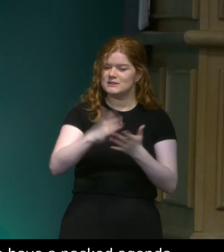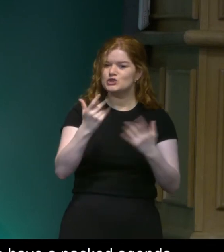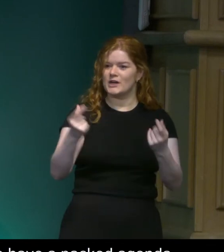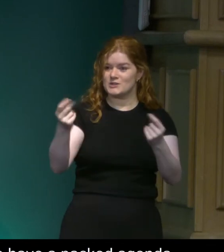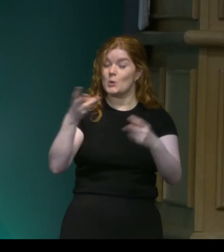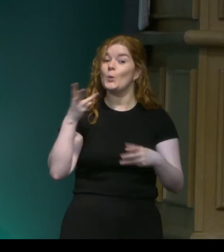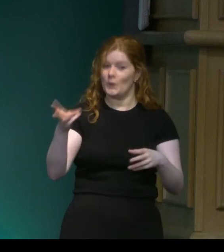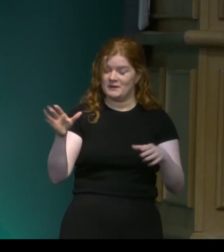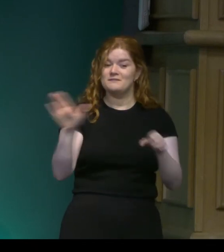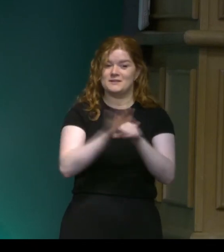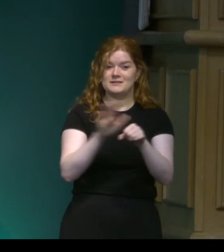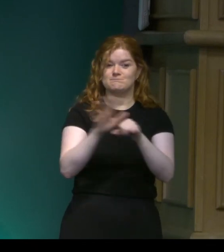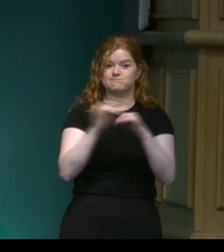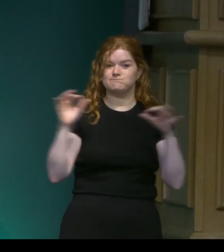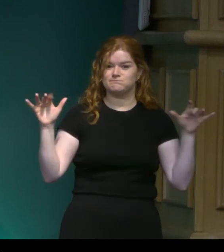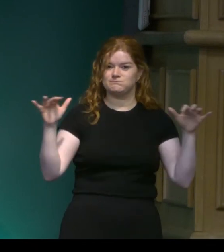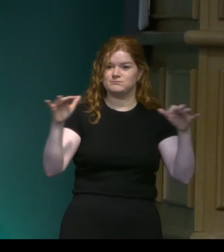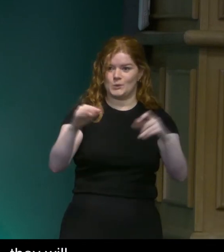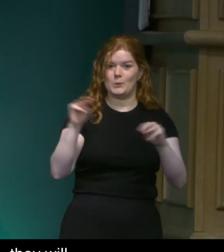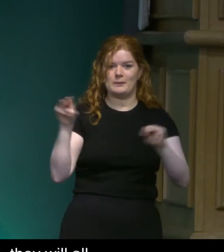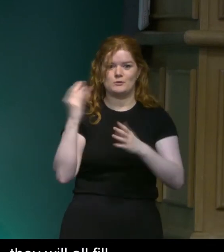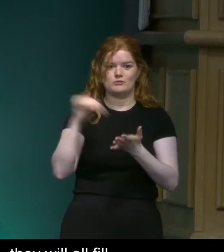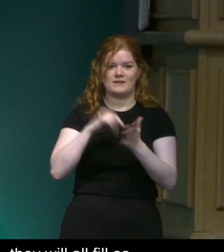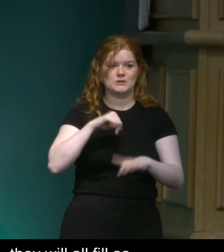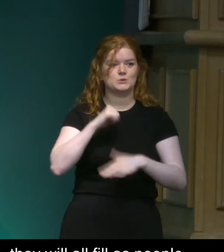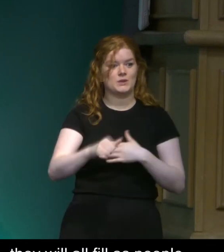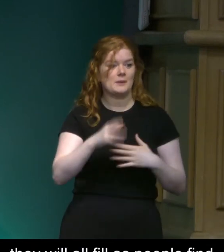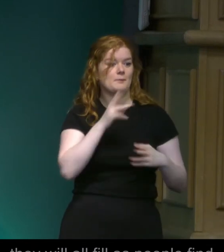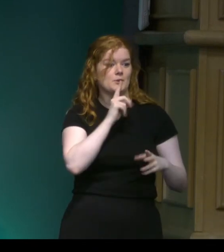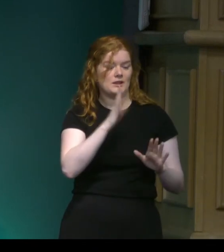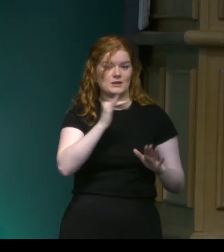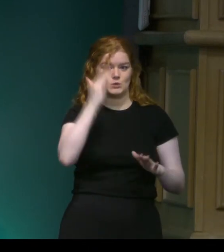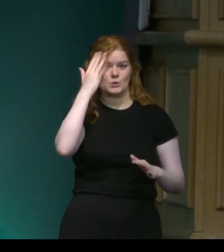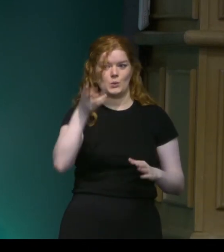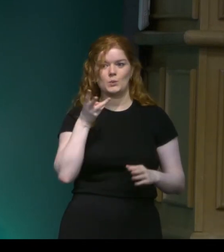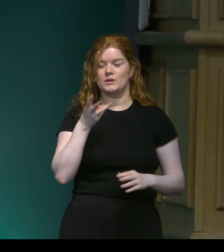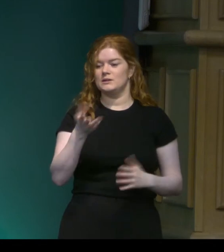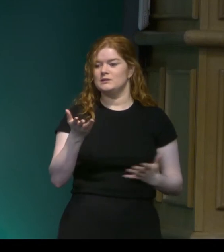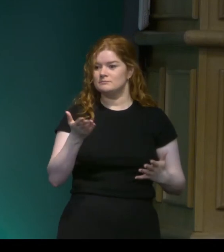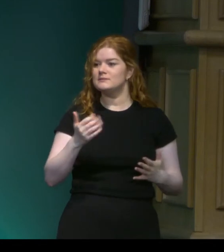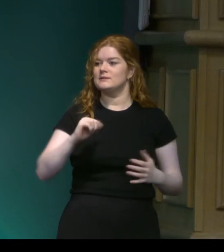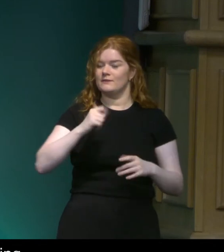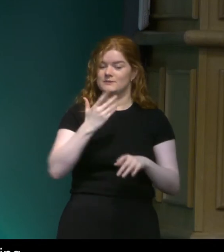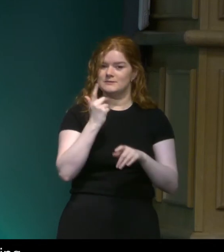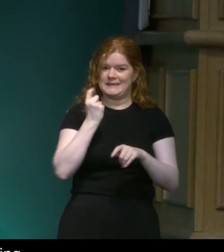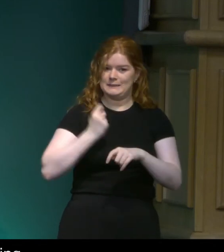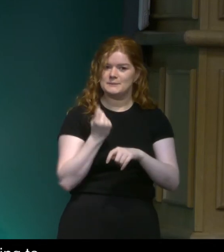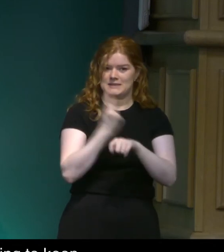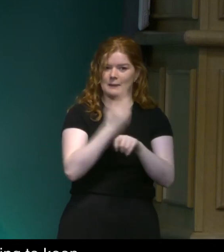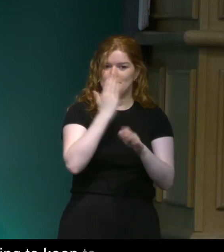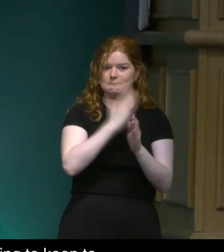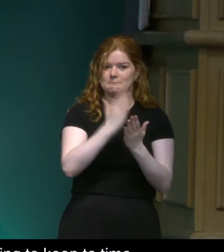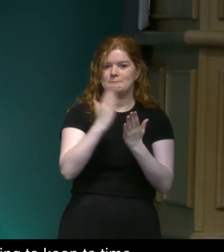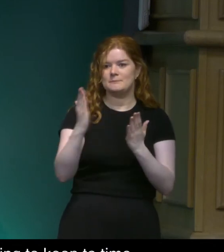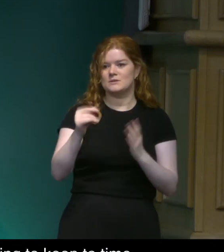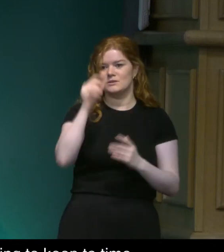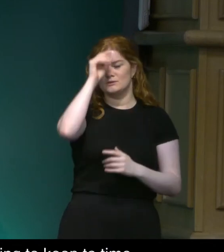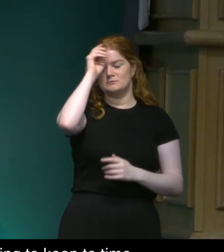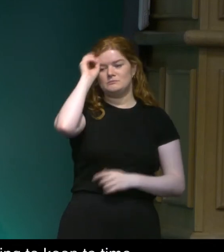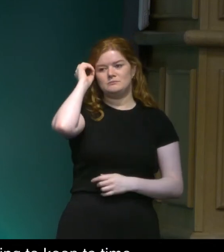they will all fill as people find their way here today but we are going to keep to time so